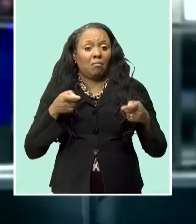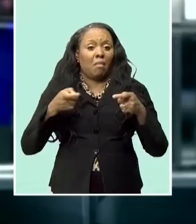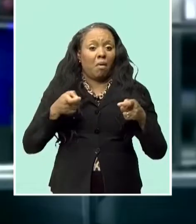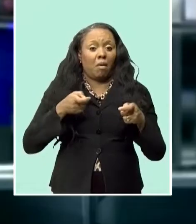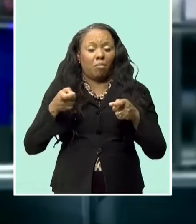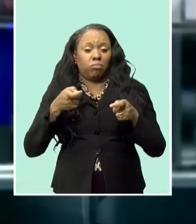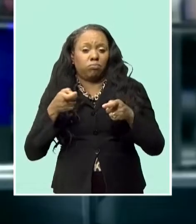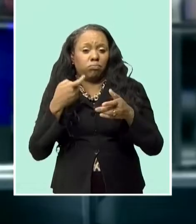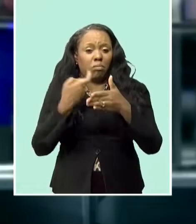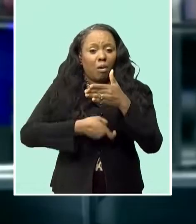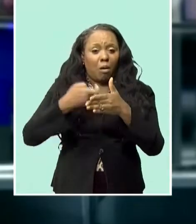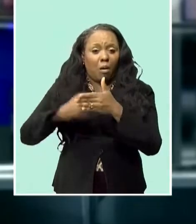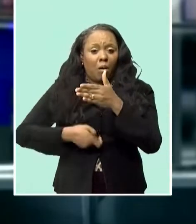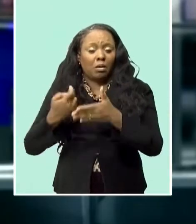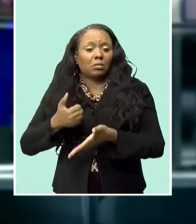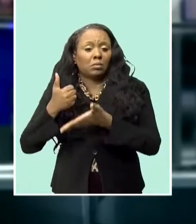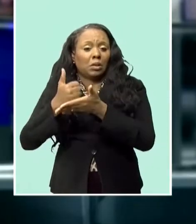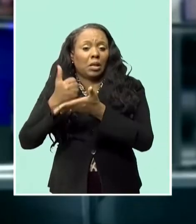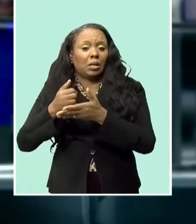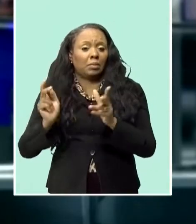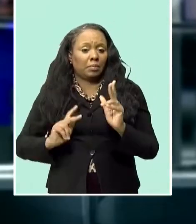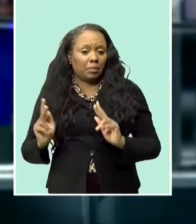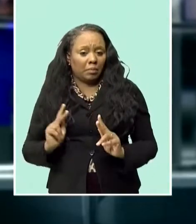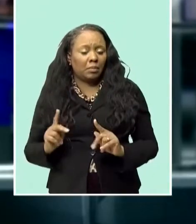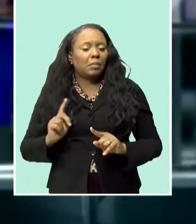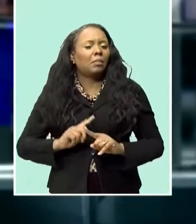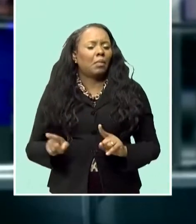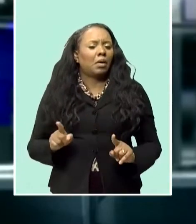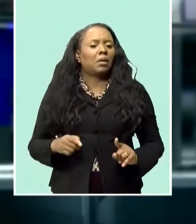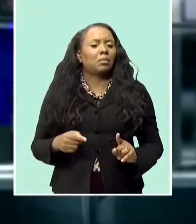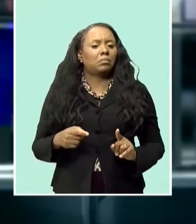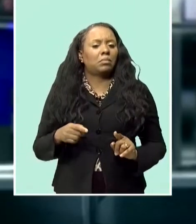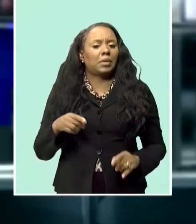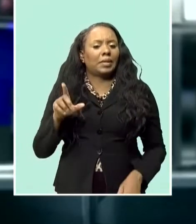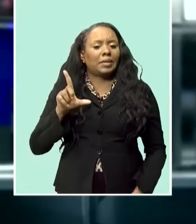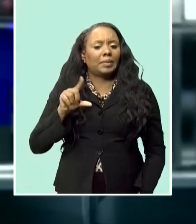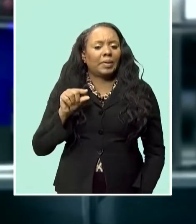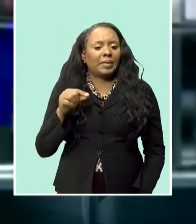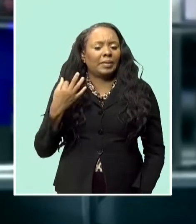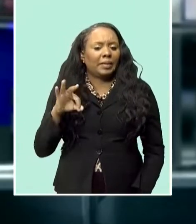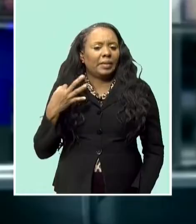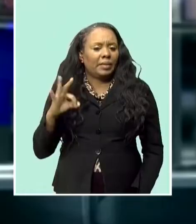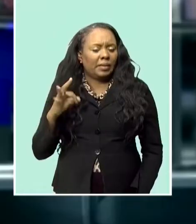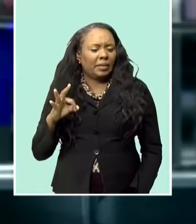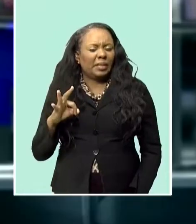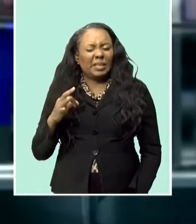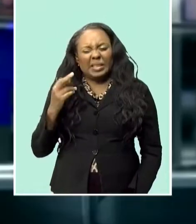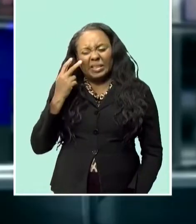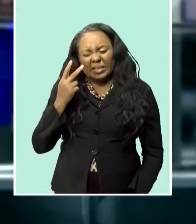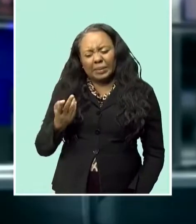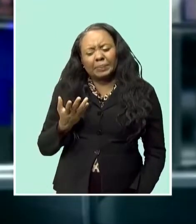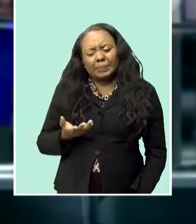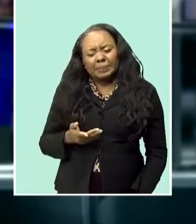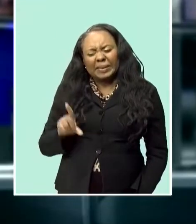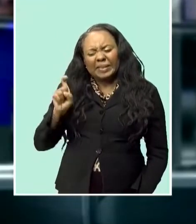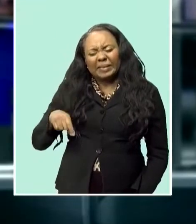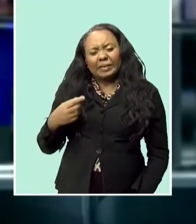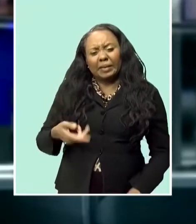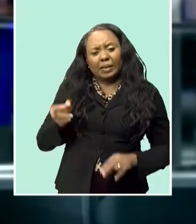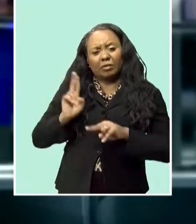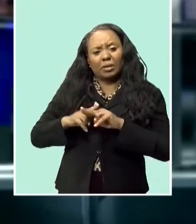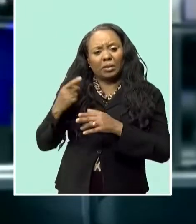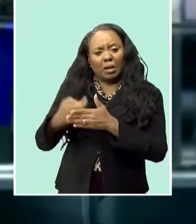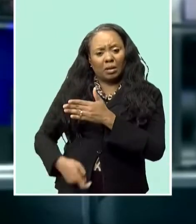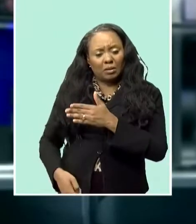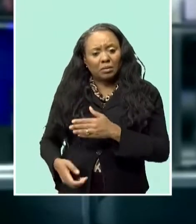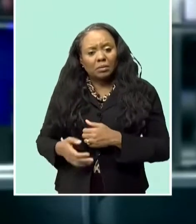for the most vulnerable in society, although indicators from as early as 2019 showed the need for a rate increase. Now, he also took